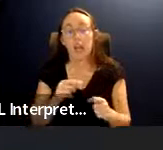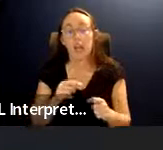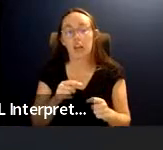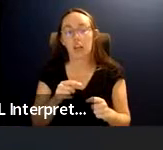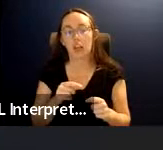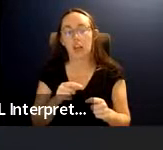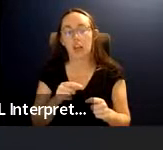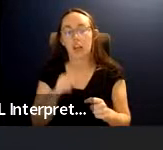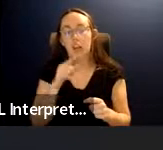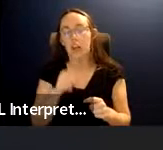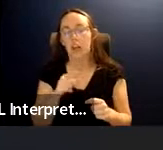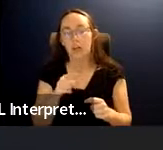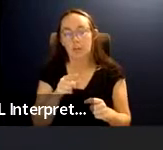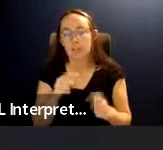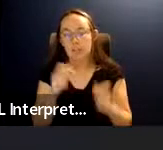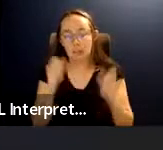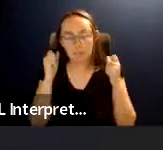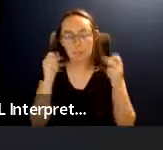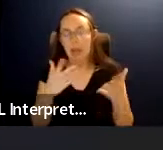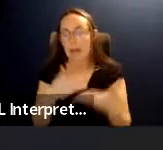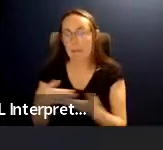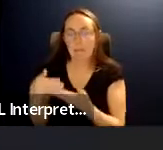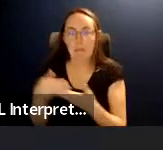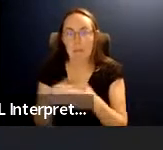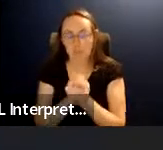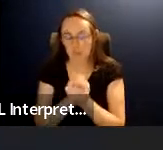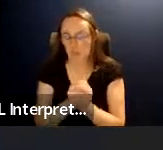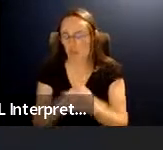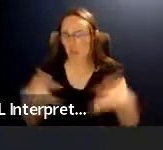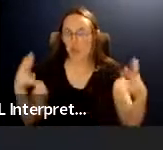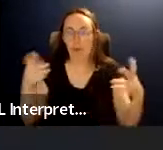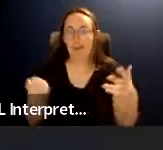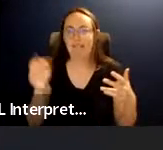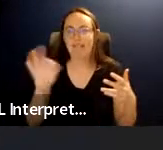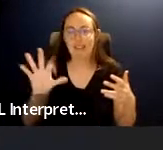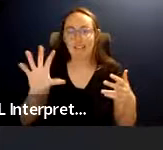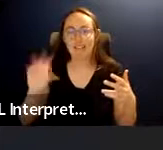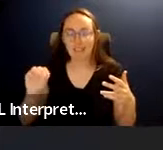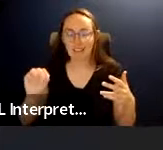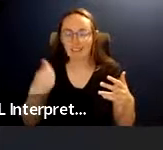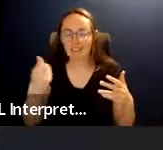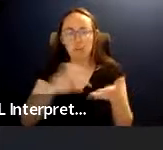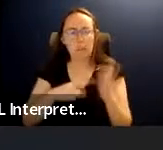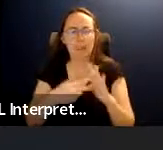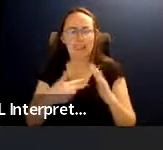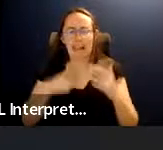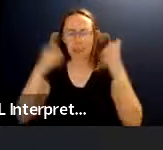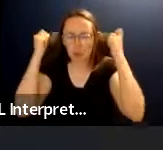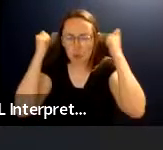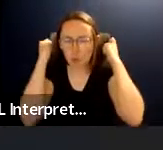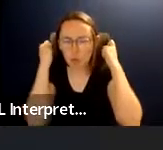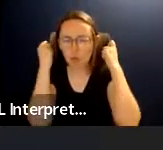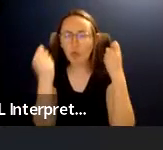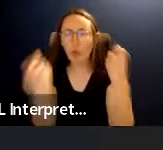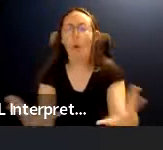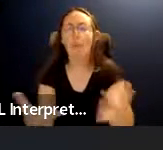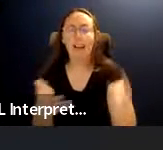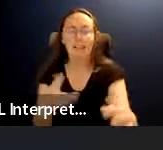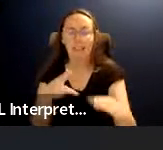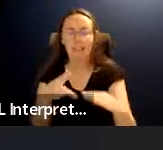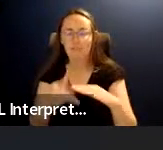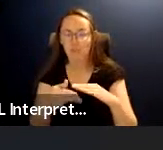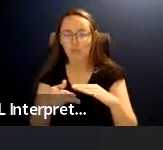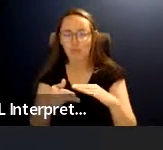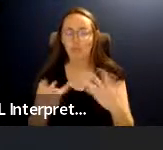There was a baby boom in the 1950s, and so there was an abundance of umbilical cord clamps. But that whole thing